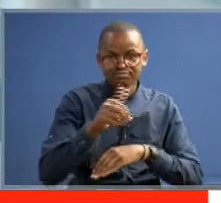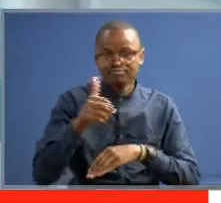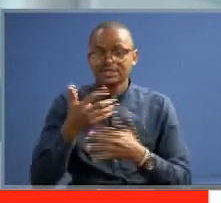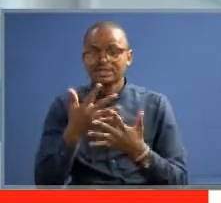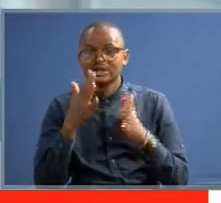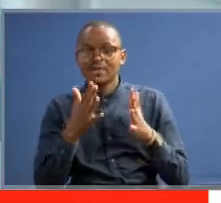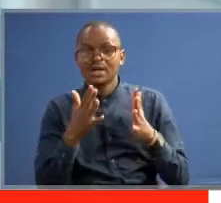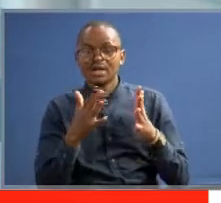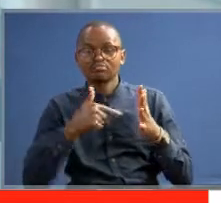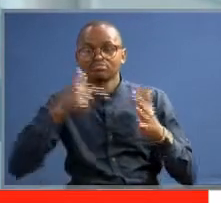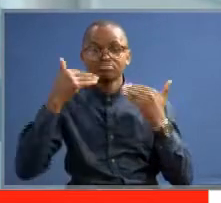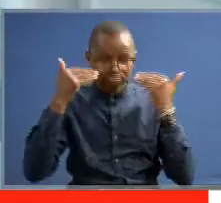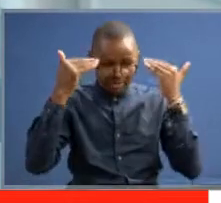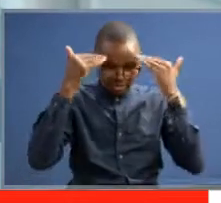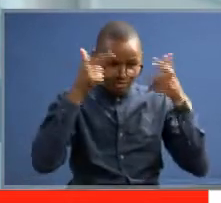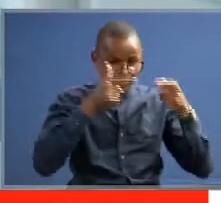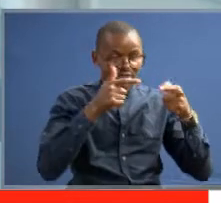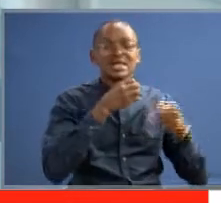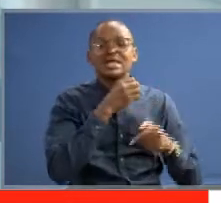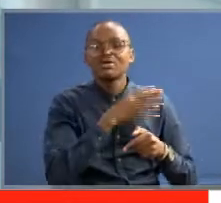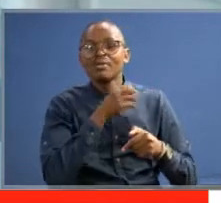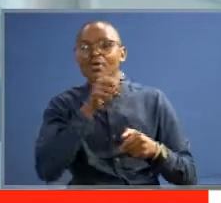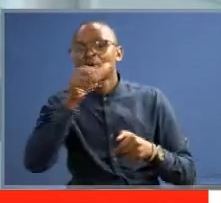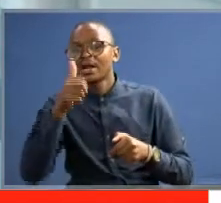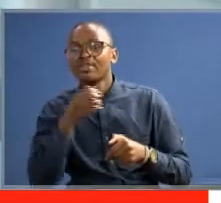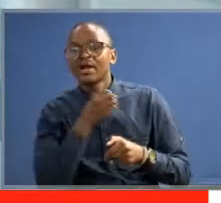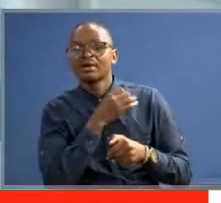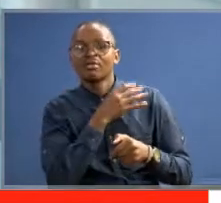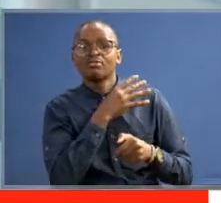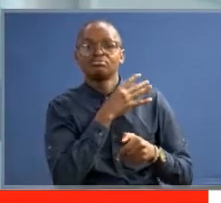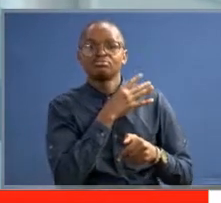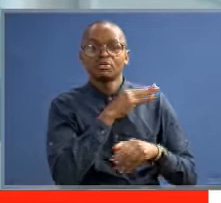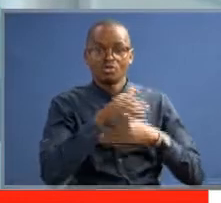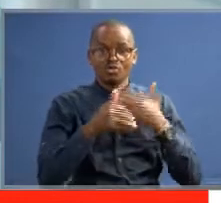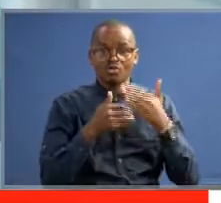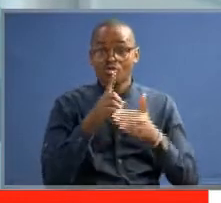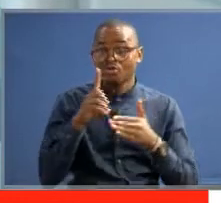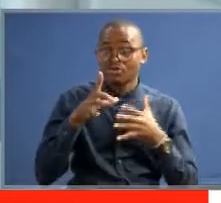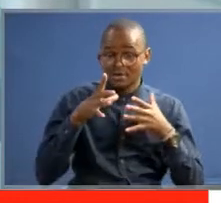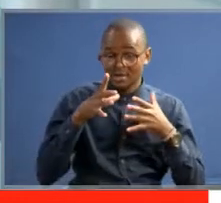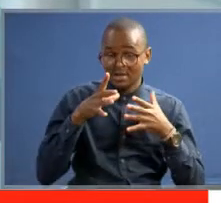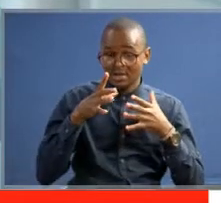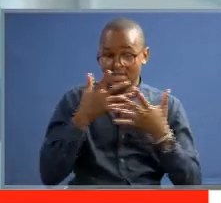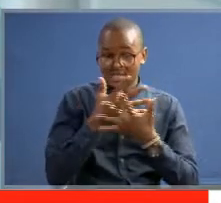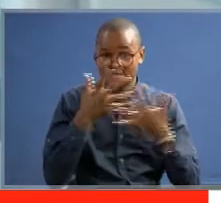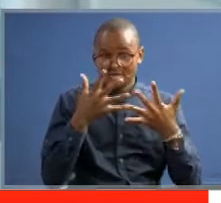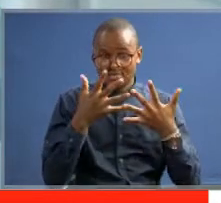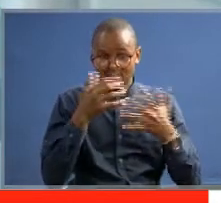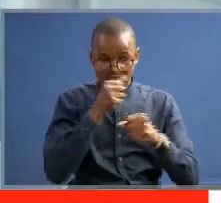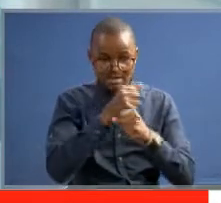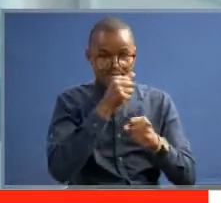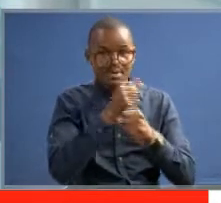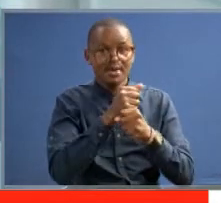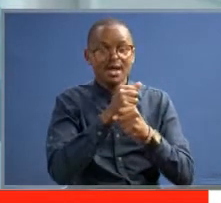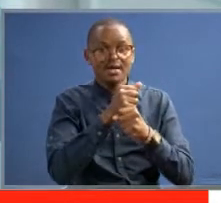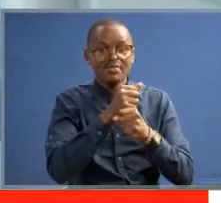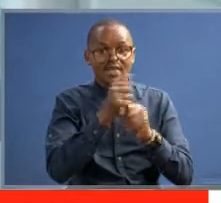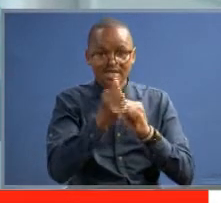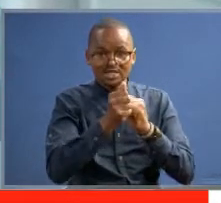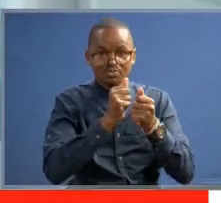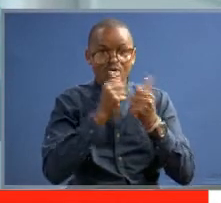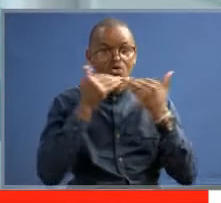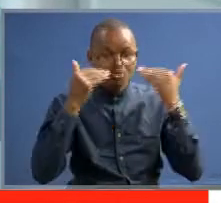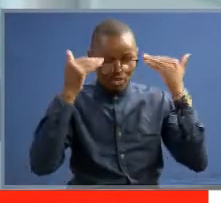somebody was going to court over this complaint or another complaint. And now all those things are being handled by the Sports Tribunal. And another